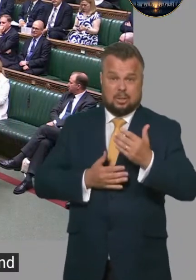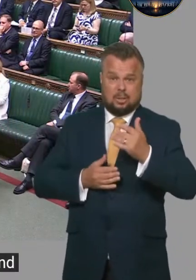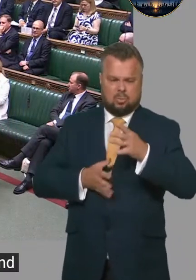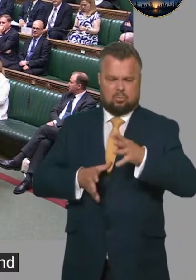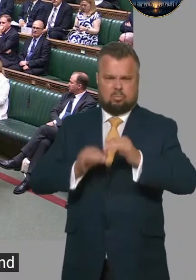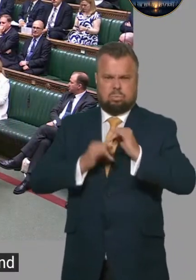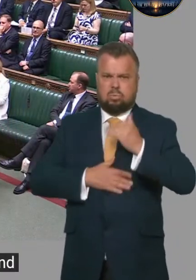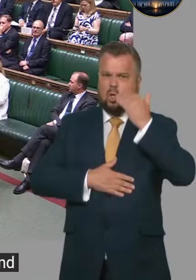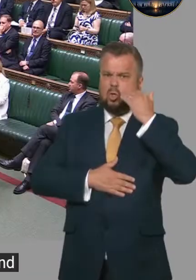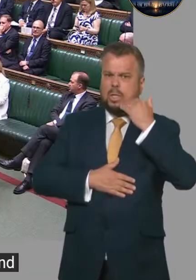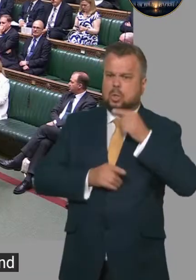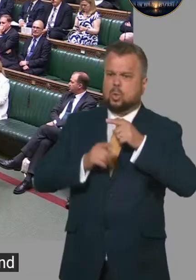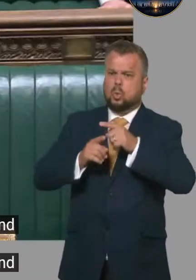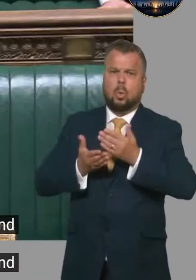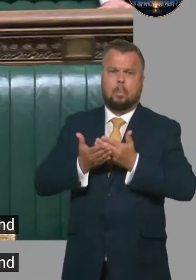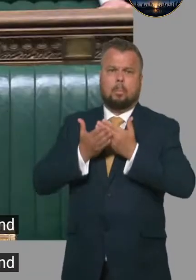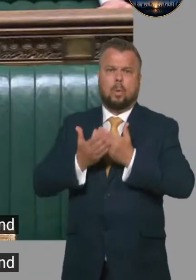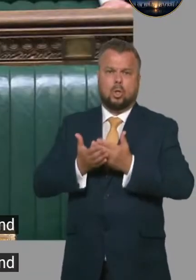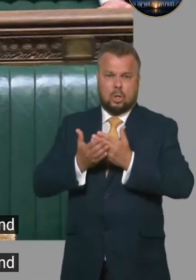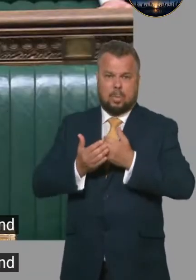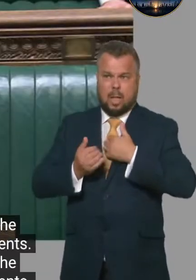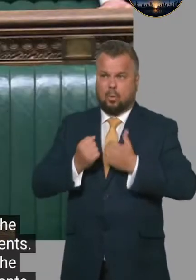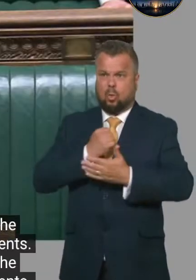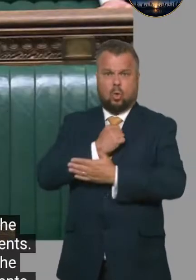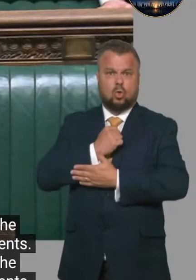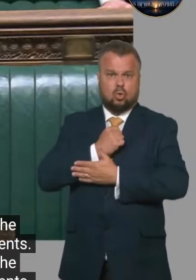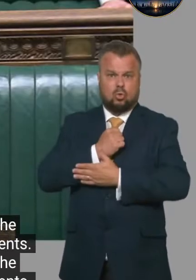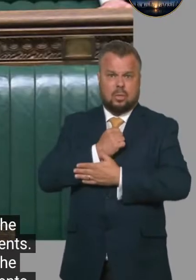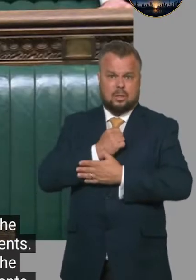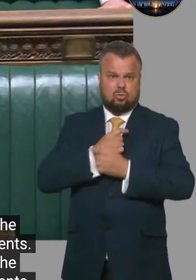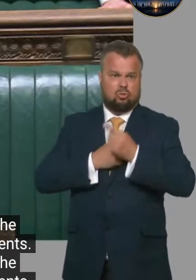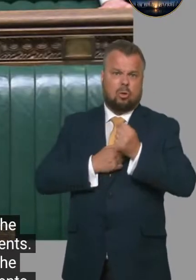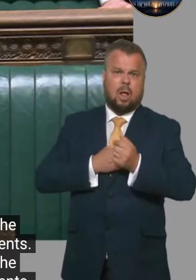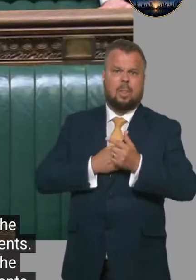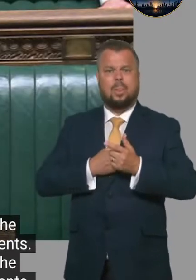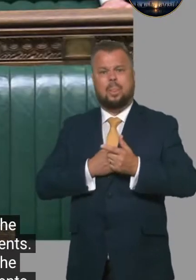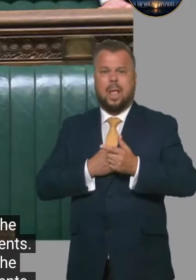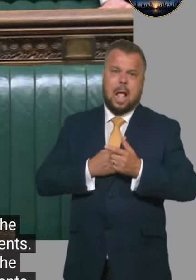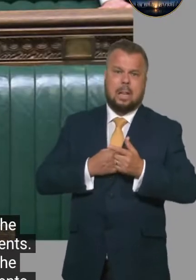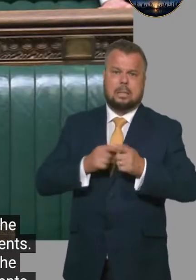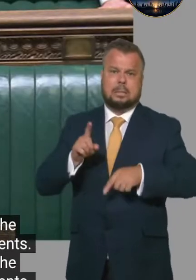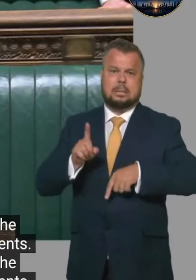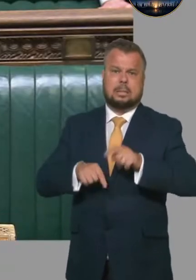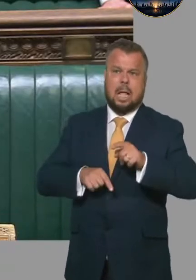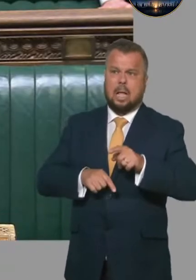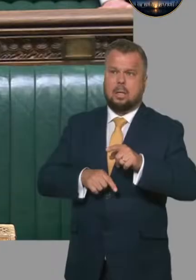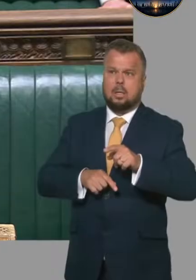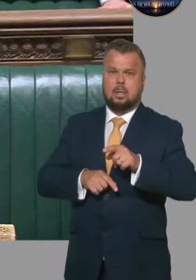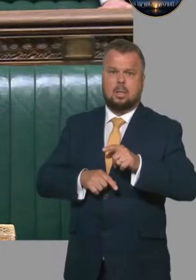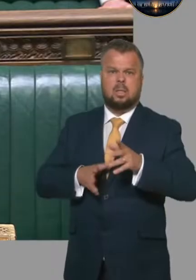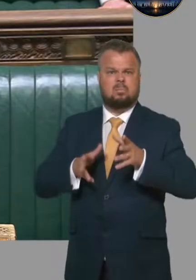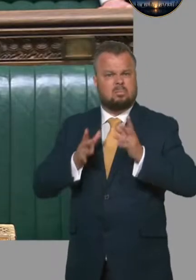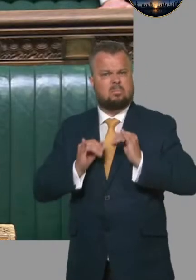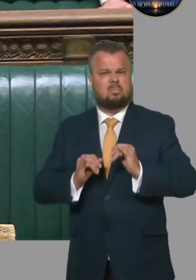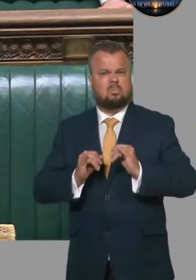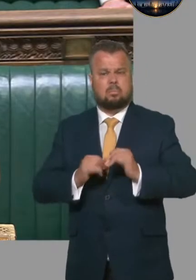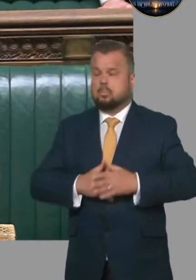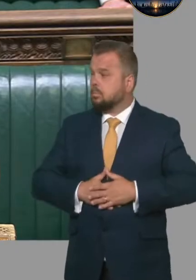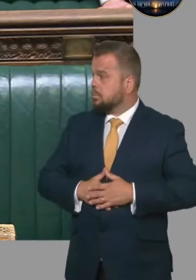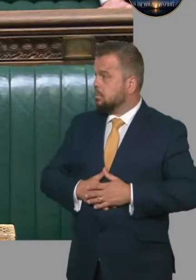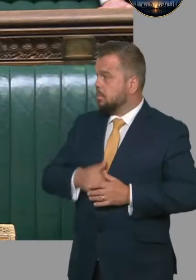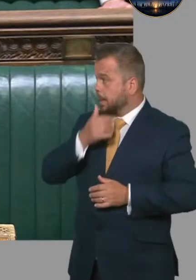officers to record examples of illegitimate criticism of Islam is nothing short of an assault on free speech. So let me try another